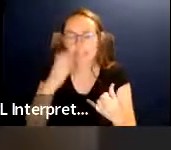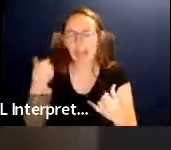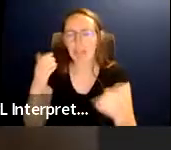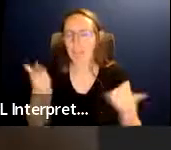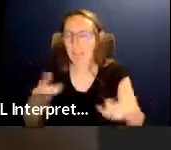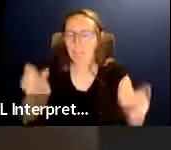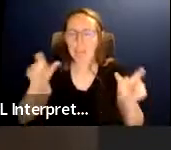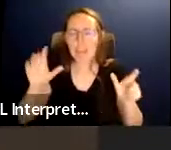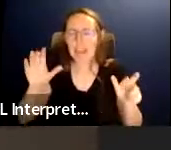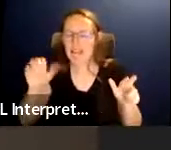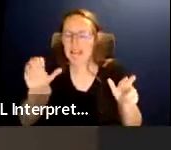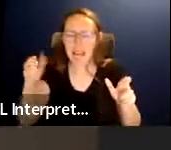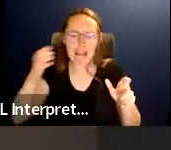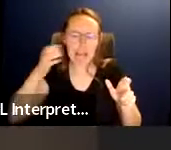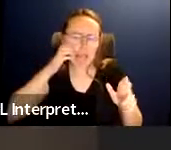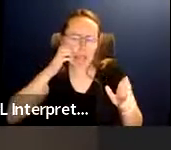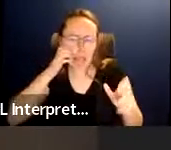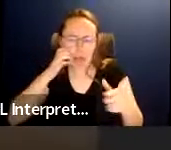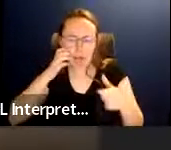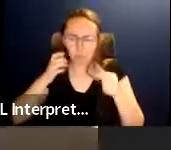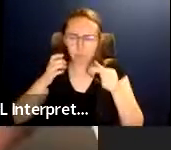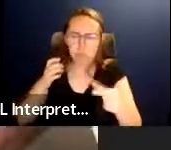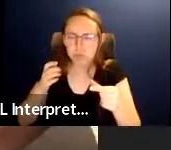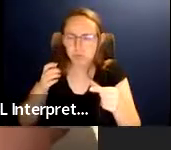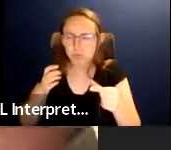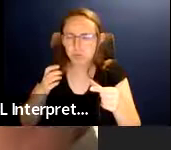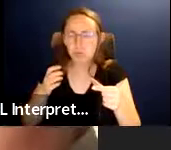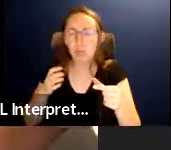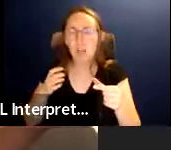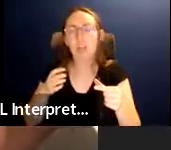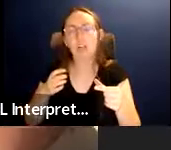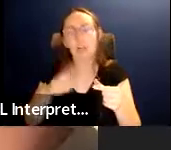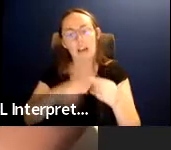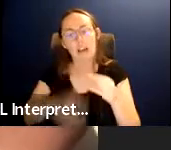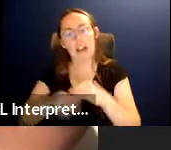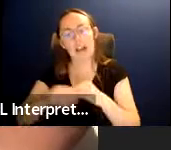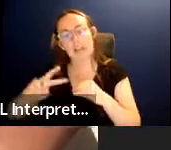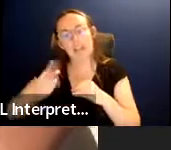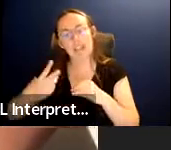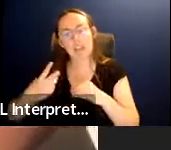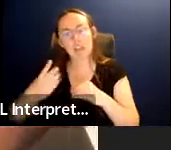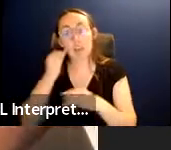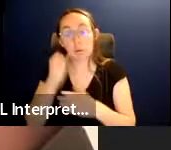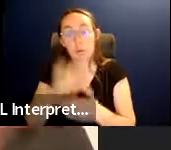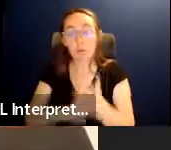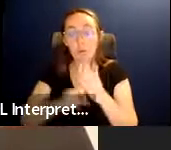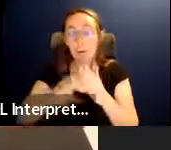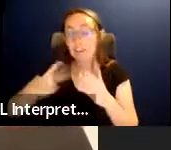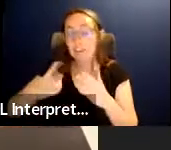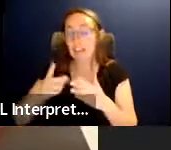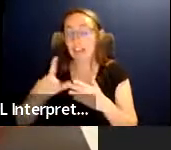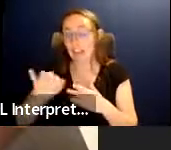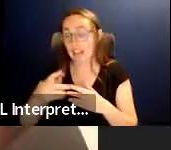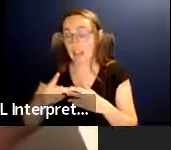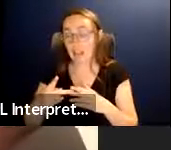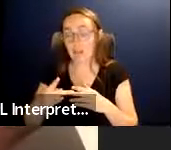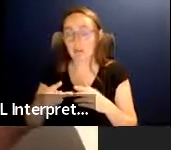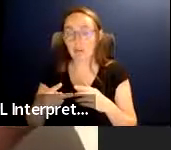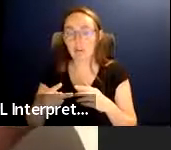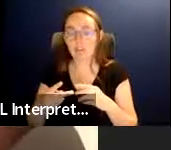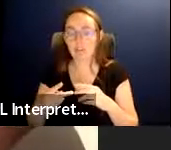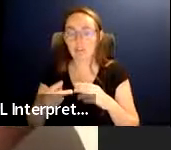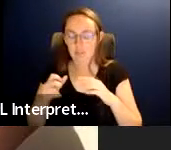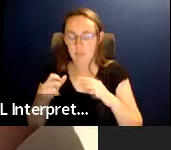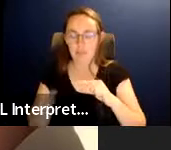And they're really thick. So that's why I threw in a second one. If you need a second lip, you can